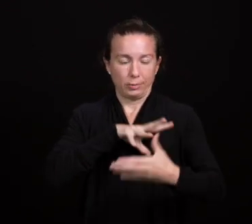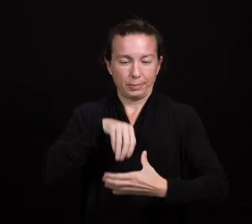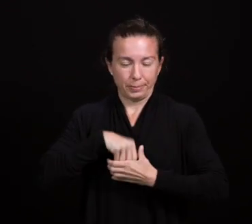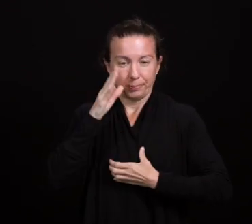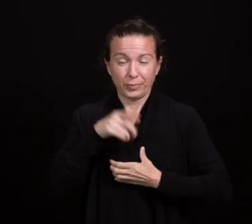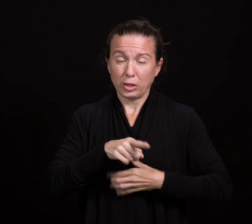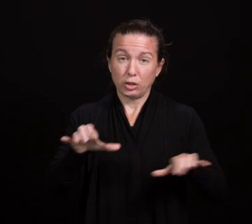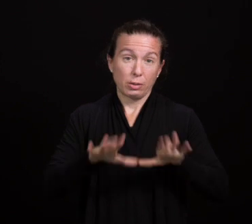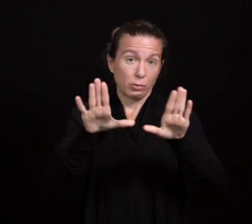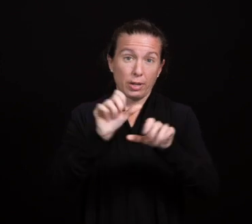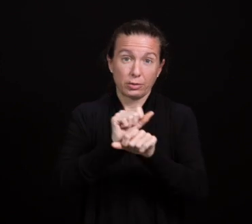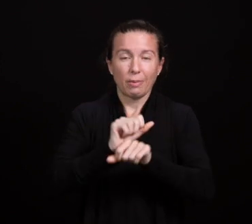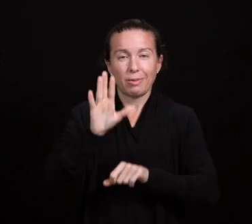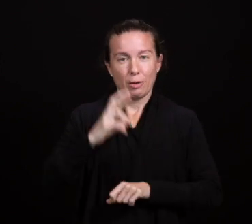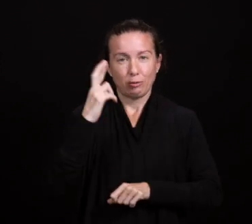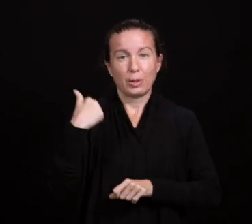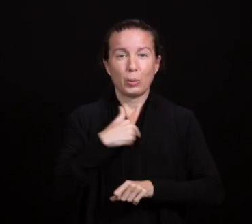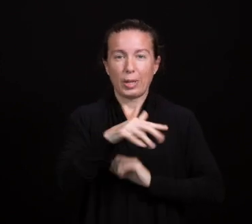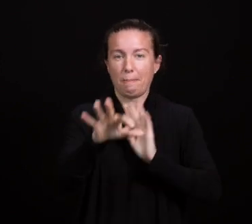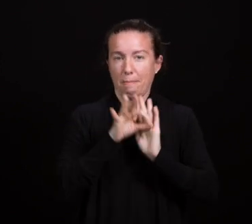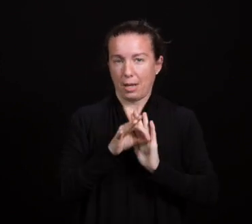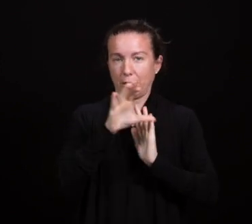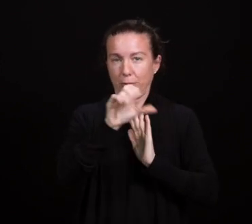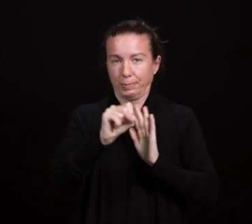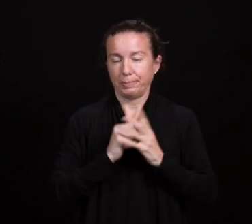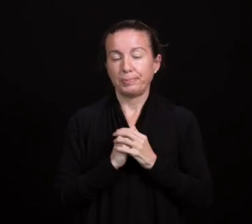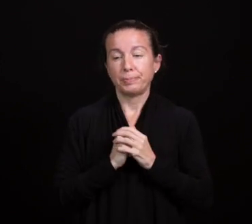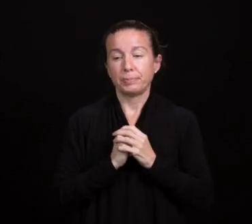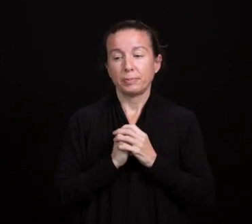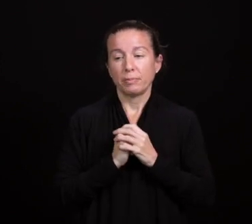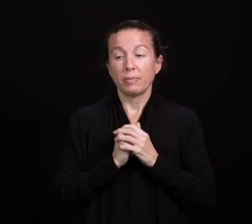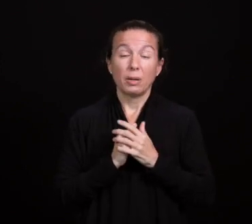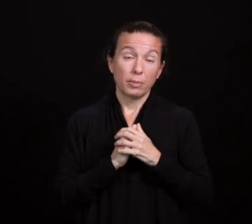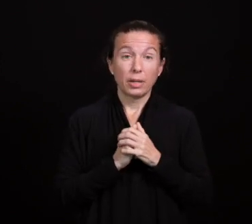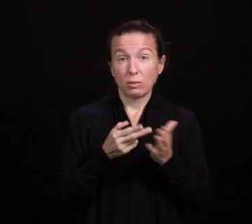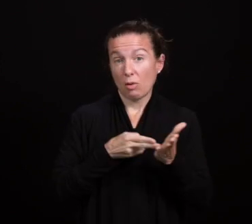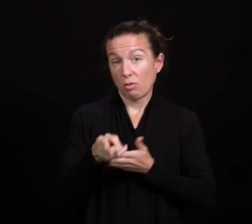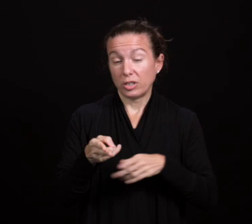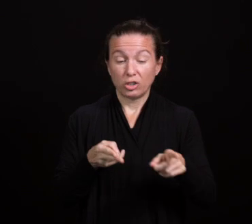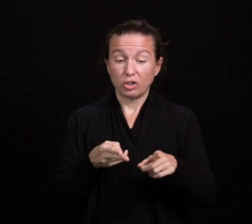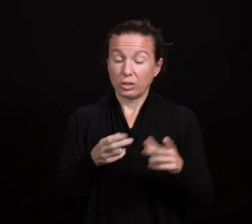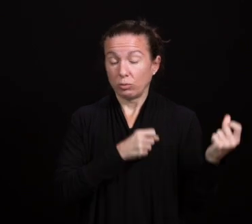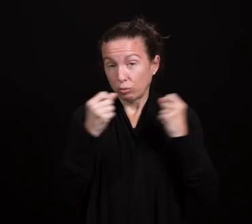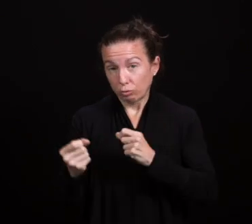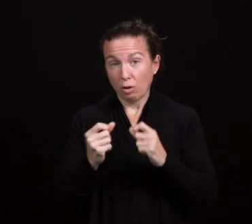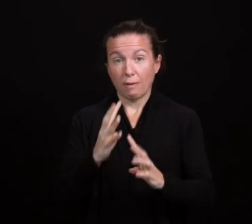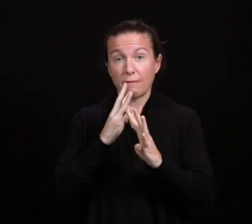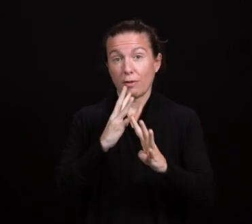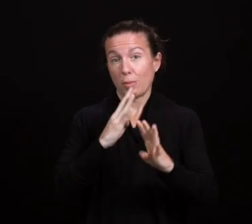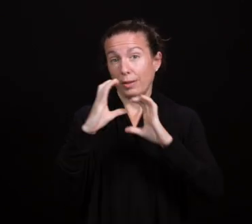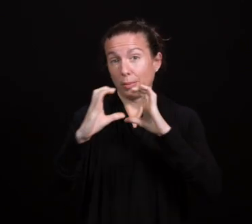it, she's a verbal communicator. We are all verbal communicators. That's what she uses at school,